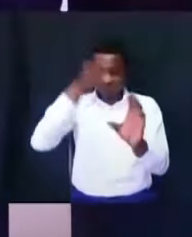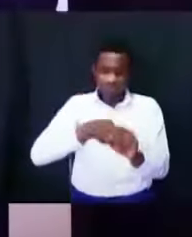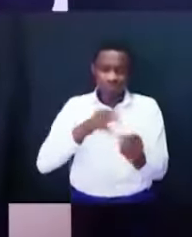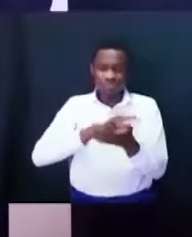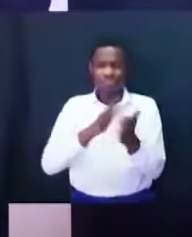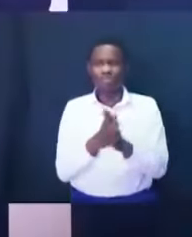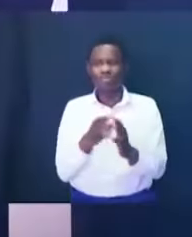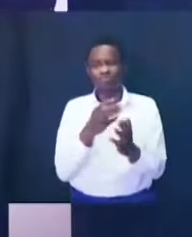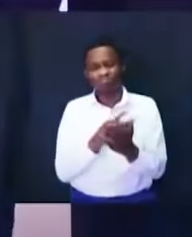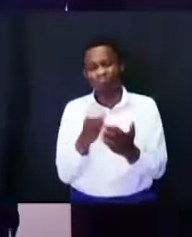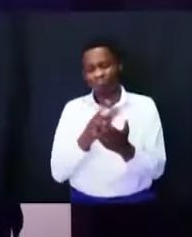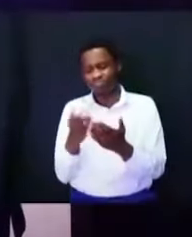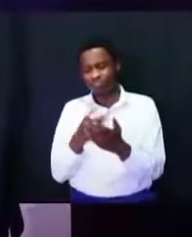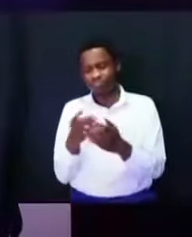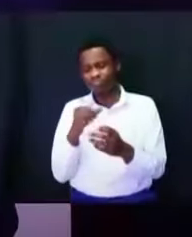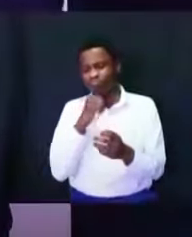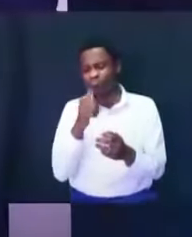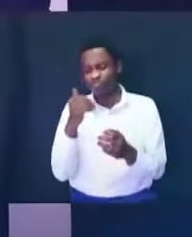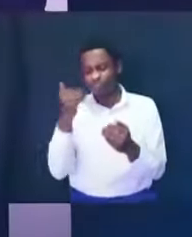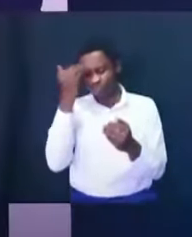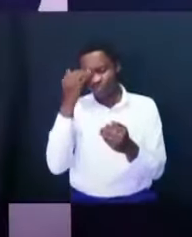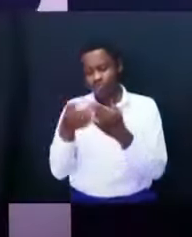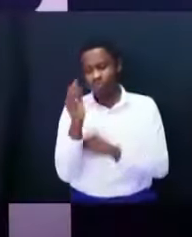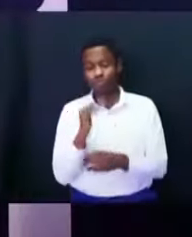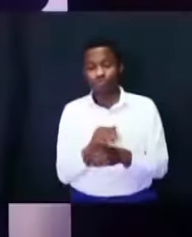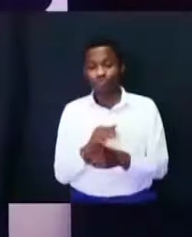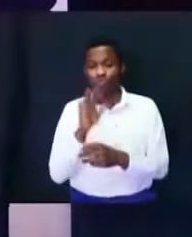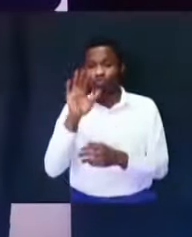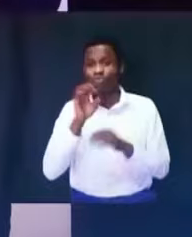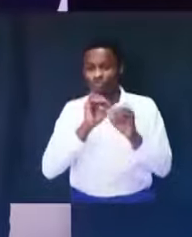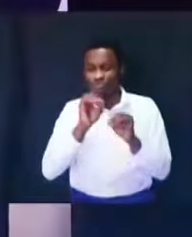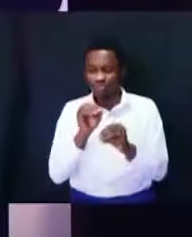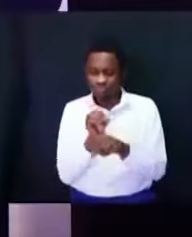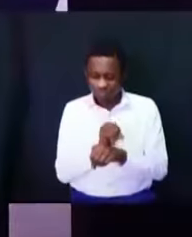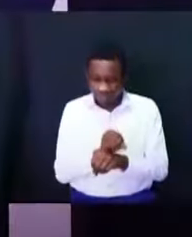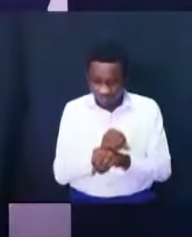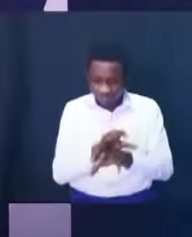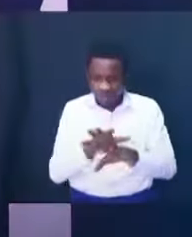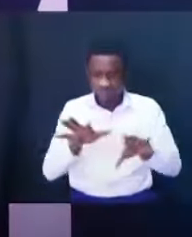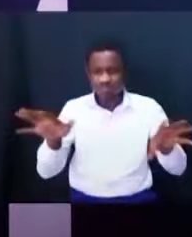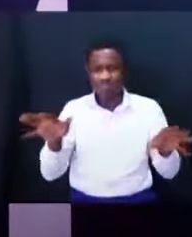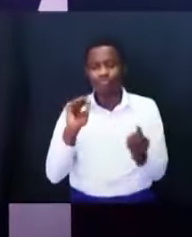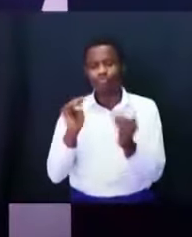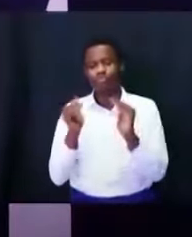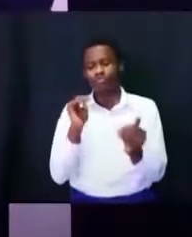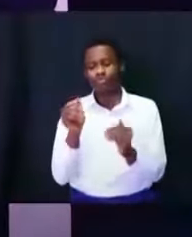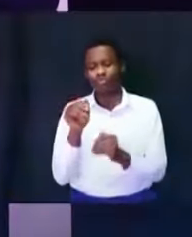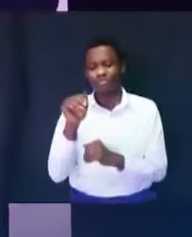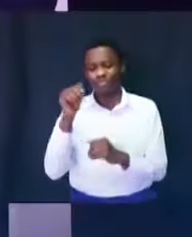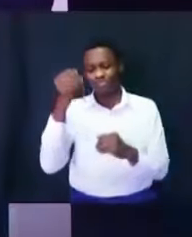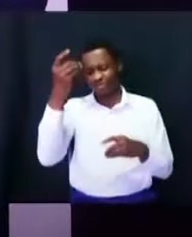ungodly they teaching will like gang among